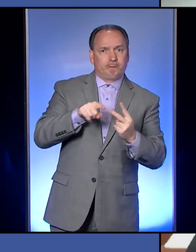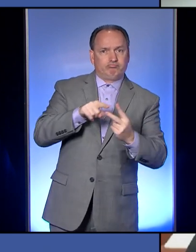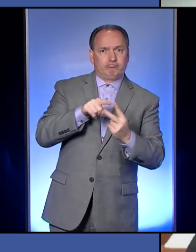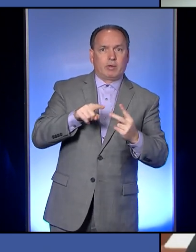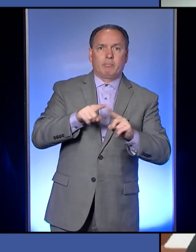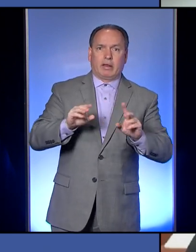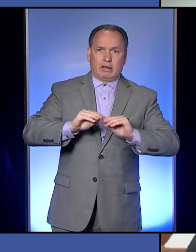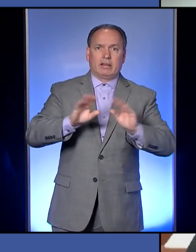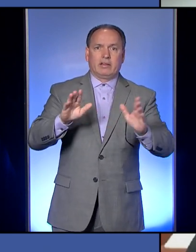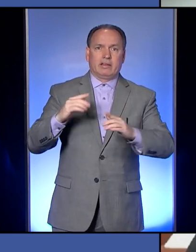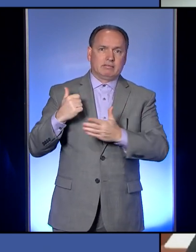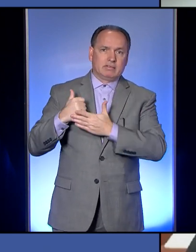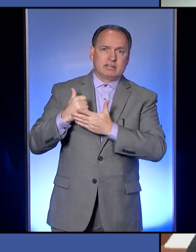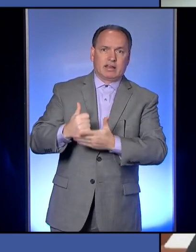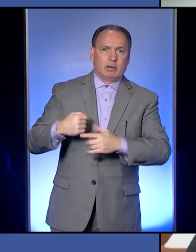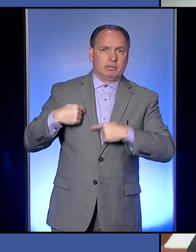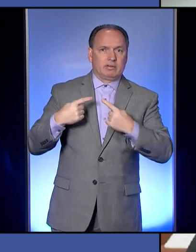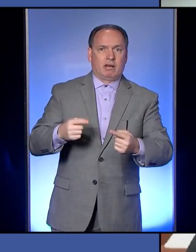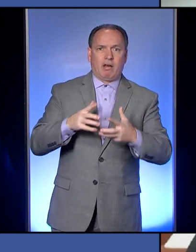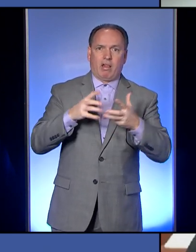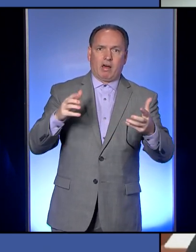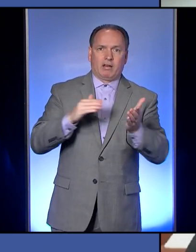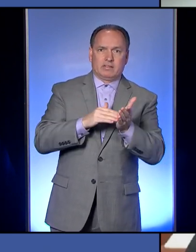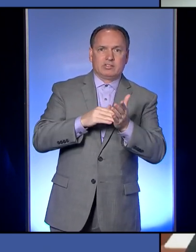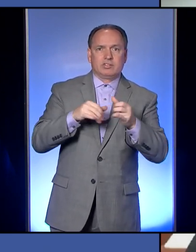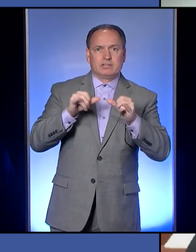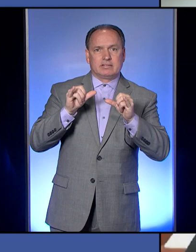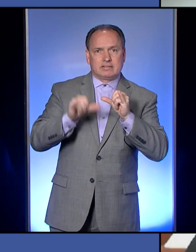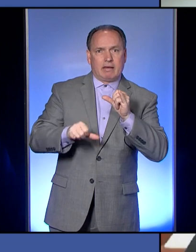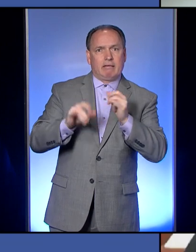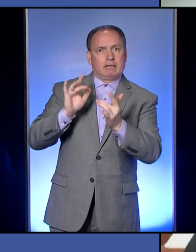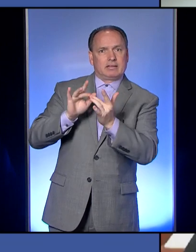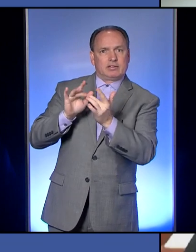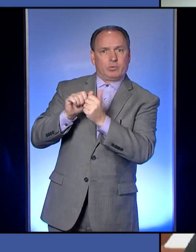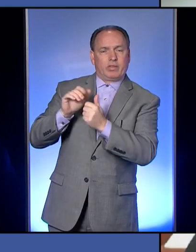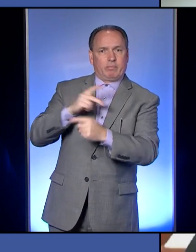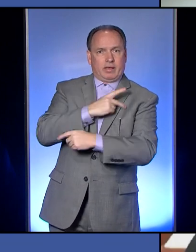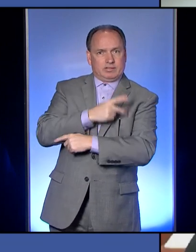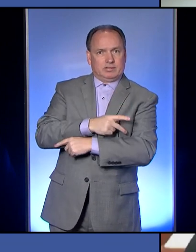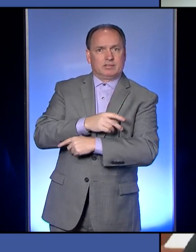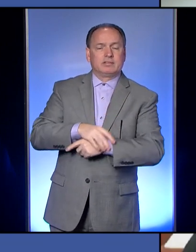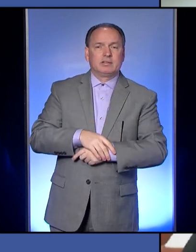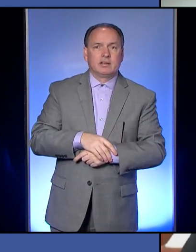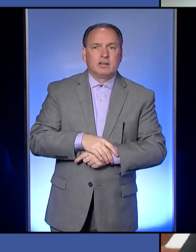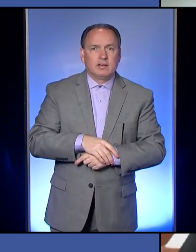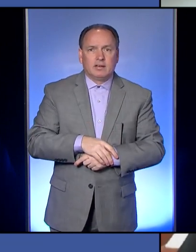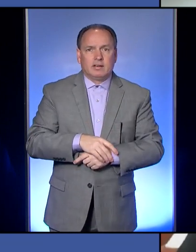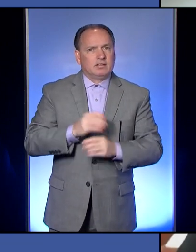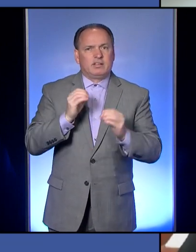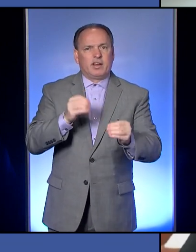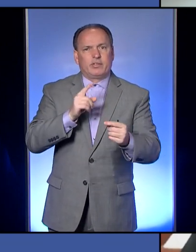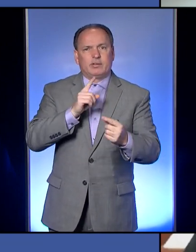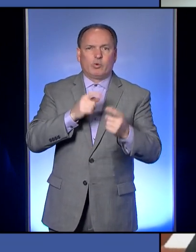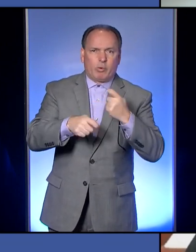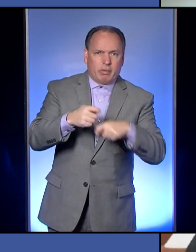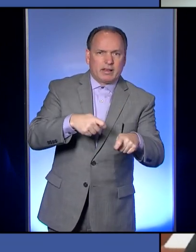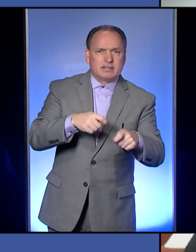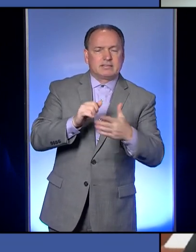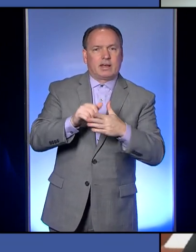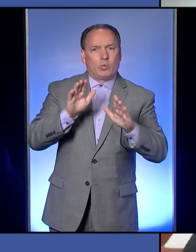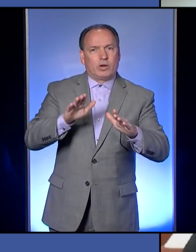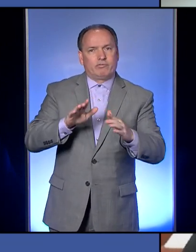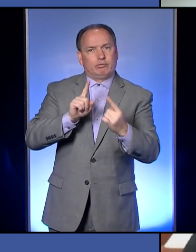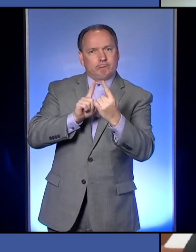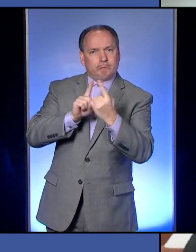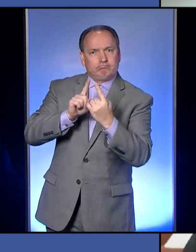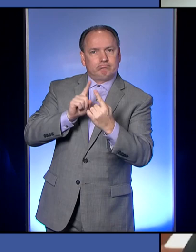has helped a lot of our physicians stay in touch with a lot of our patients. Nothing replaces that wonder of a doctor-patient